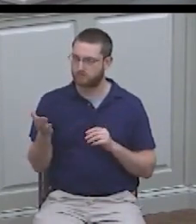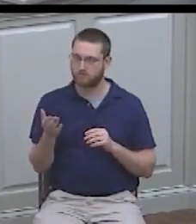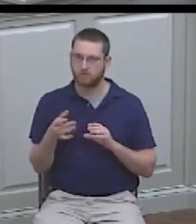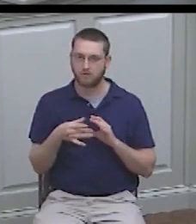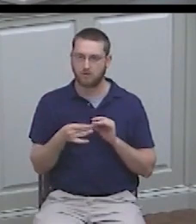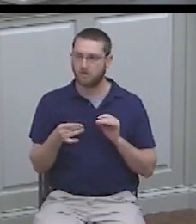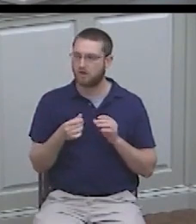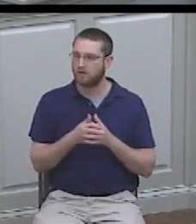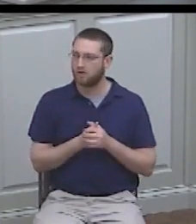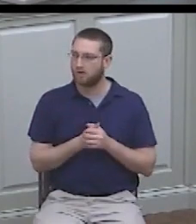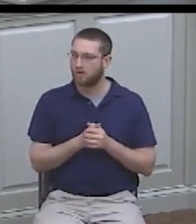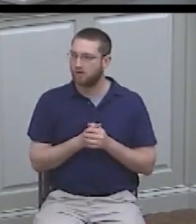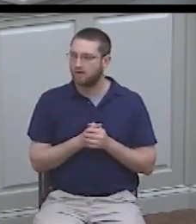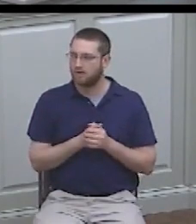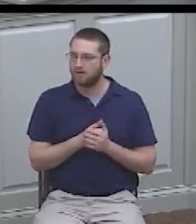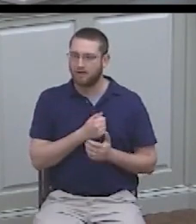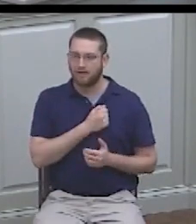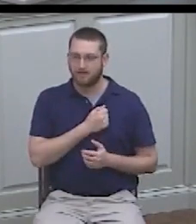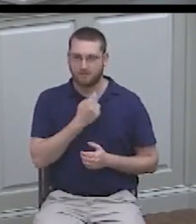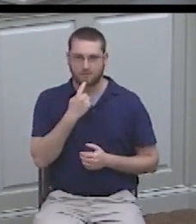to have